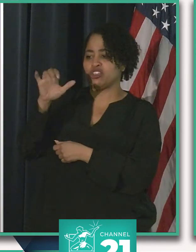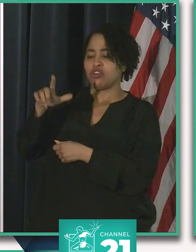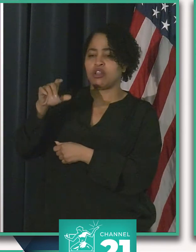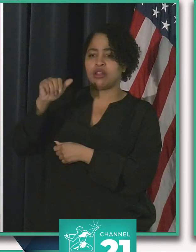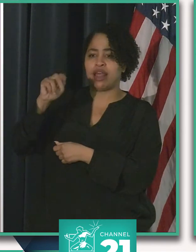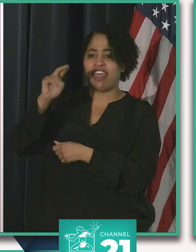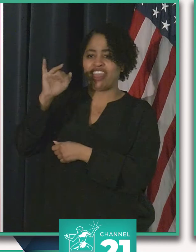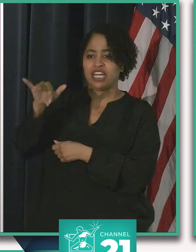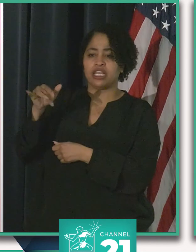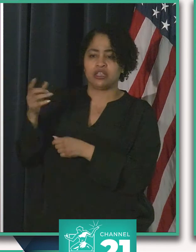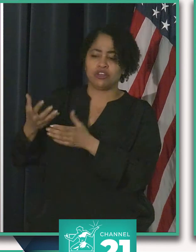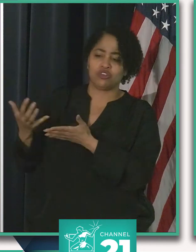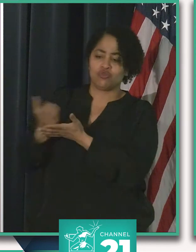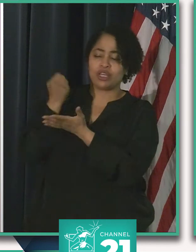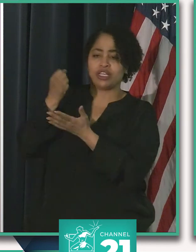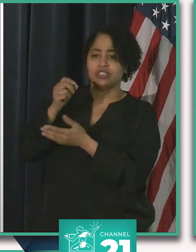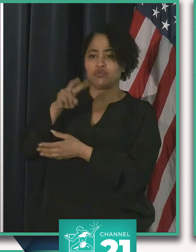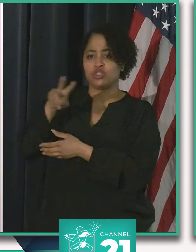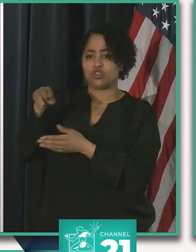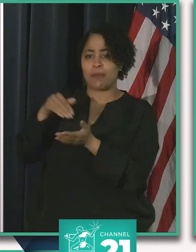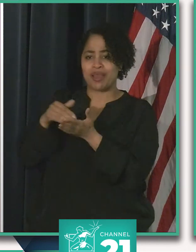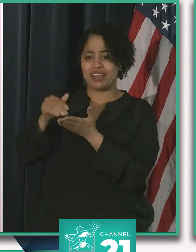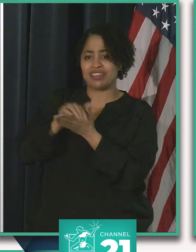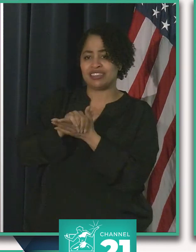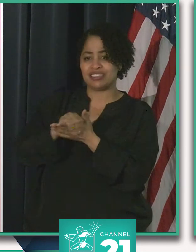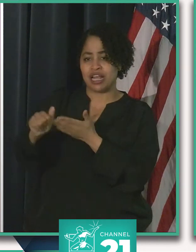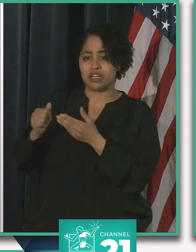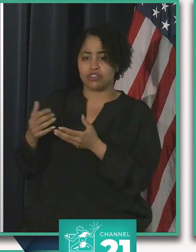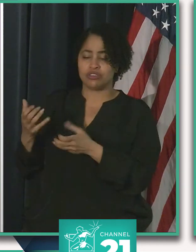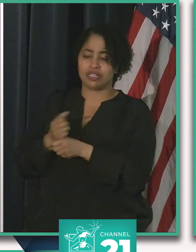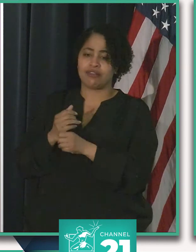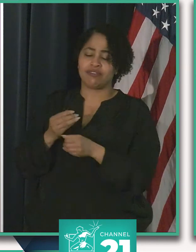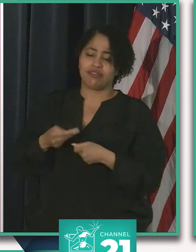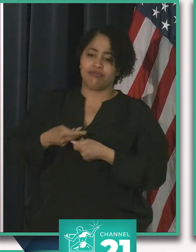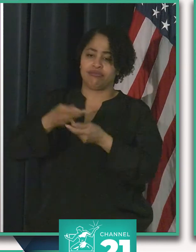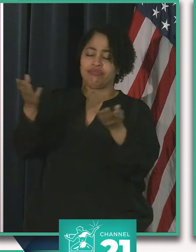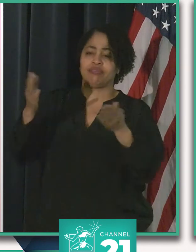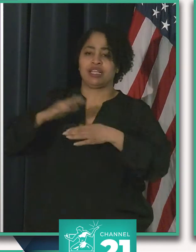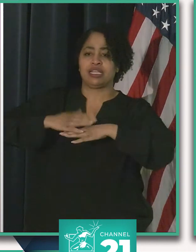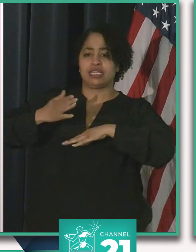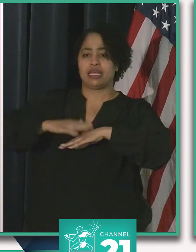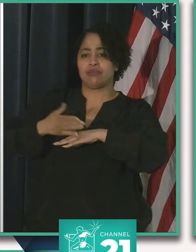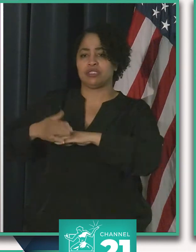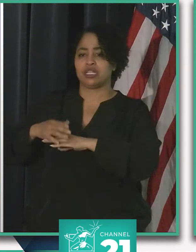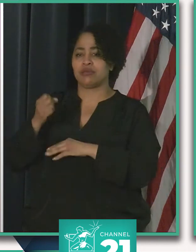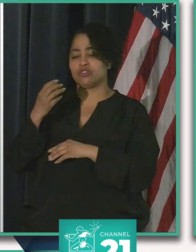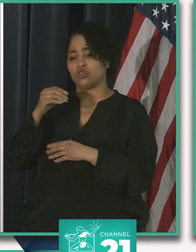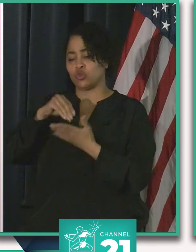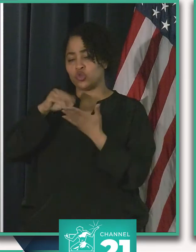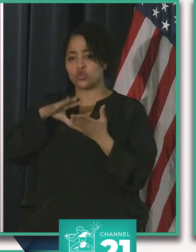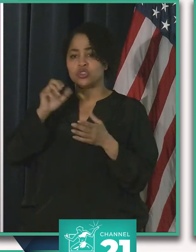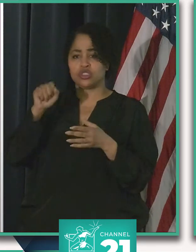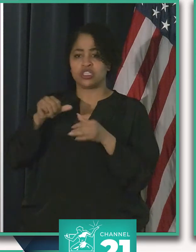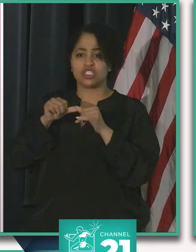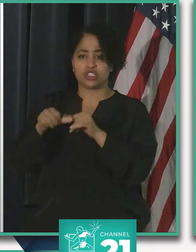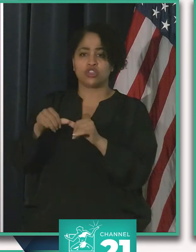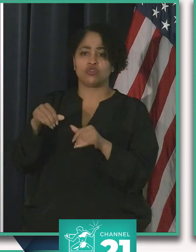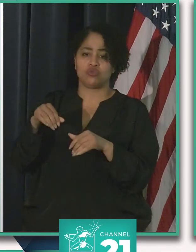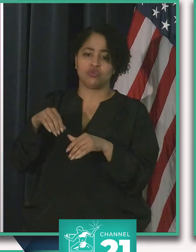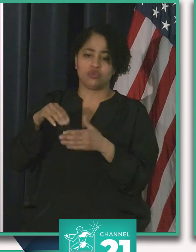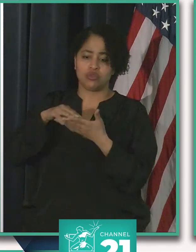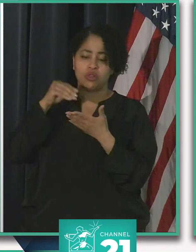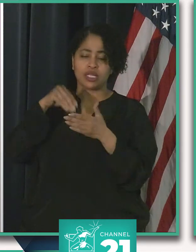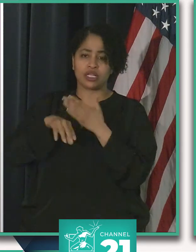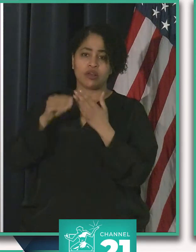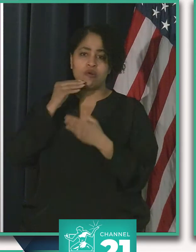raise $22 million to get laptops for all of our students so education could continue at home. The next thing I'm really pushing,